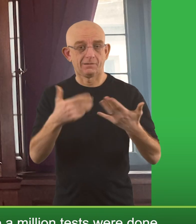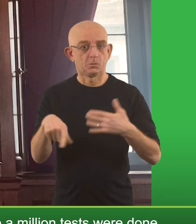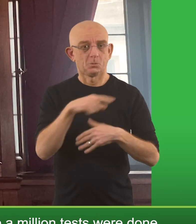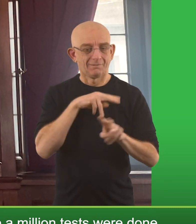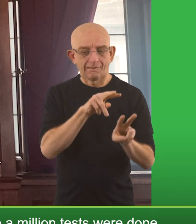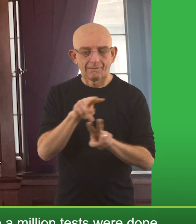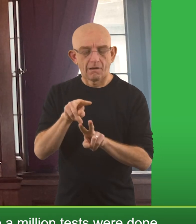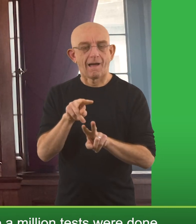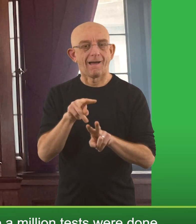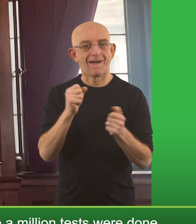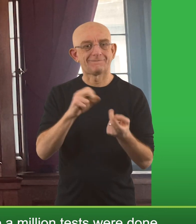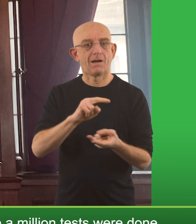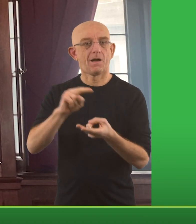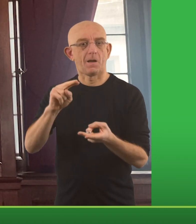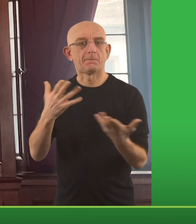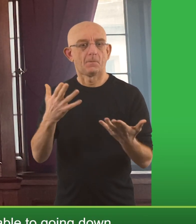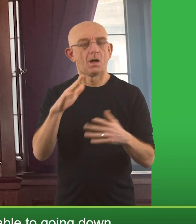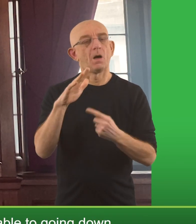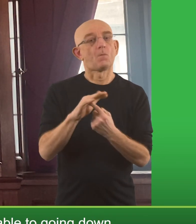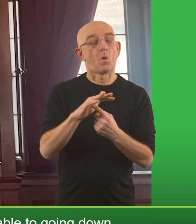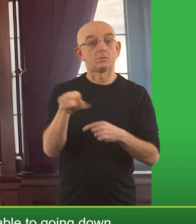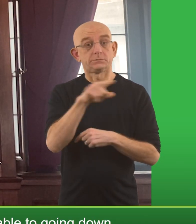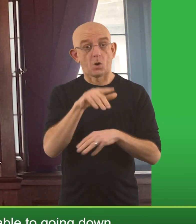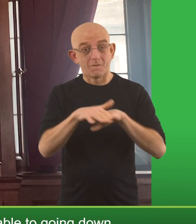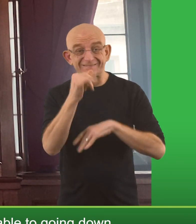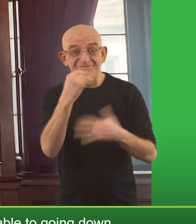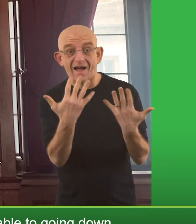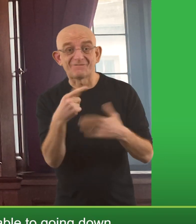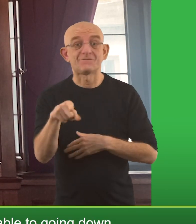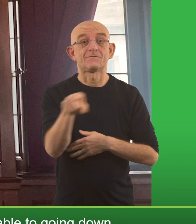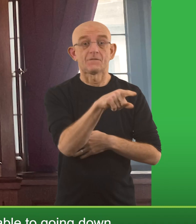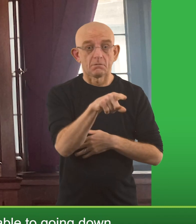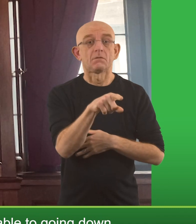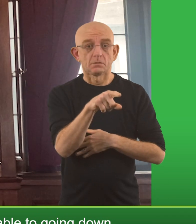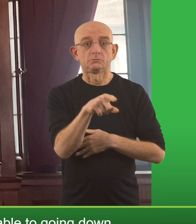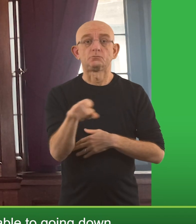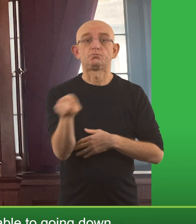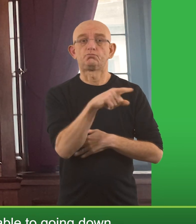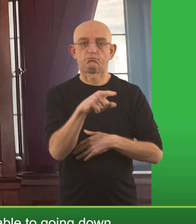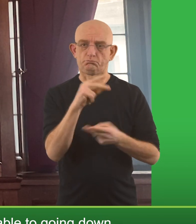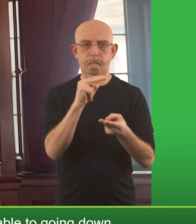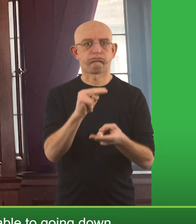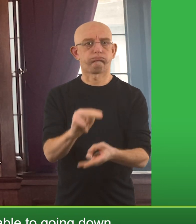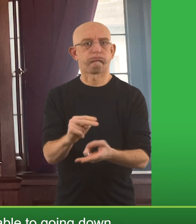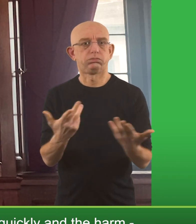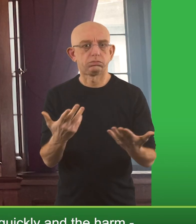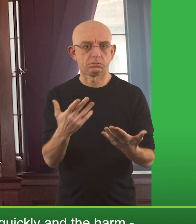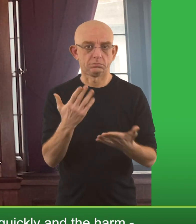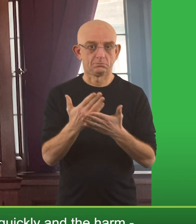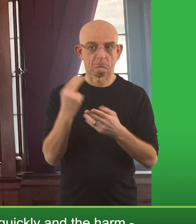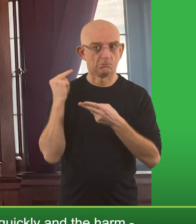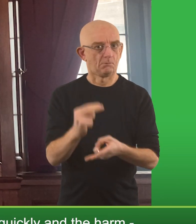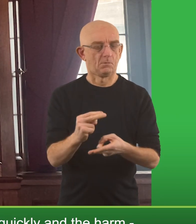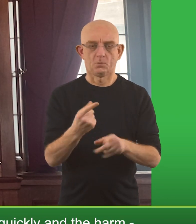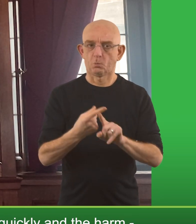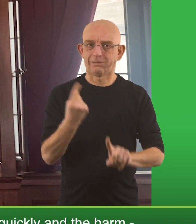look, we find, and as a result, rates are going up. Importantly, the over 65s rate is stable to going down. It's actually going